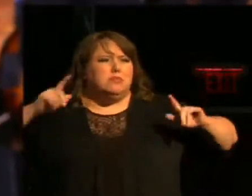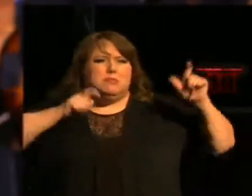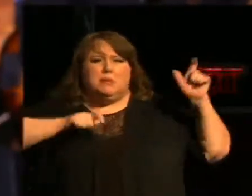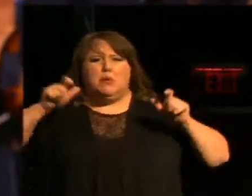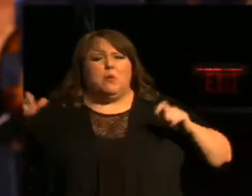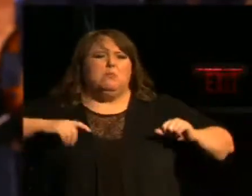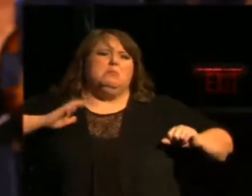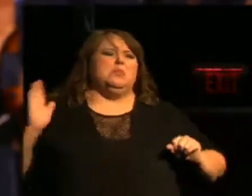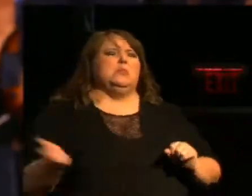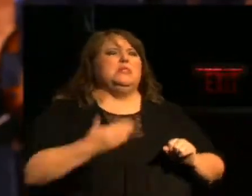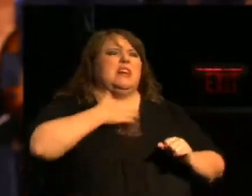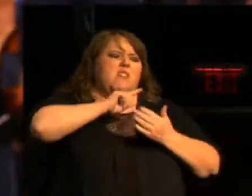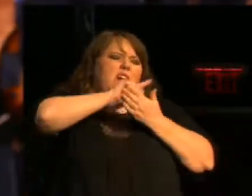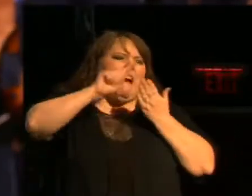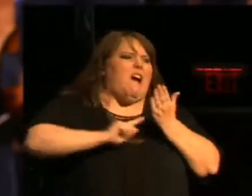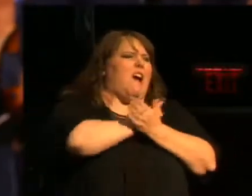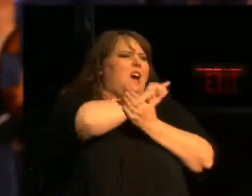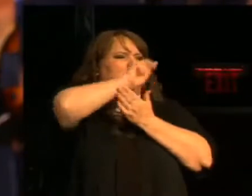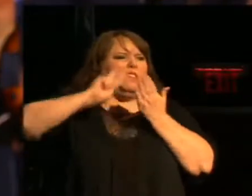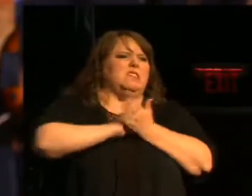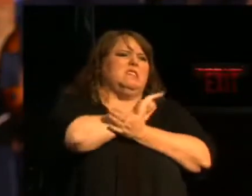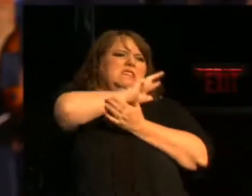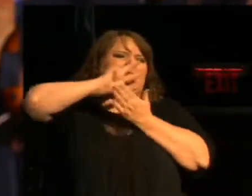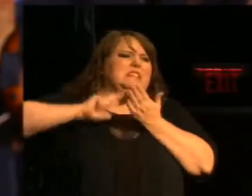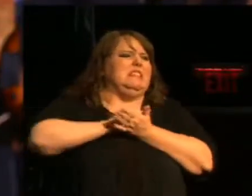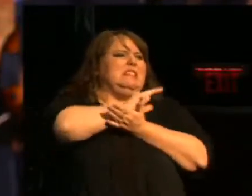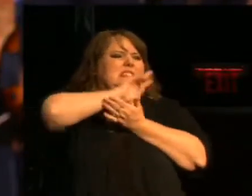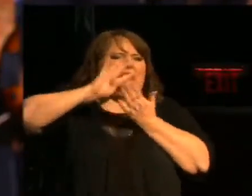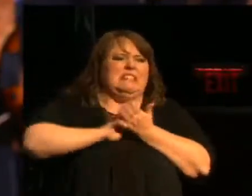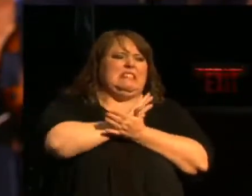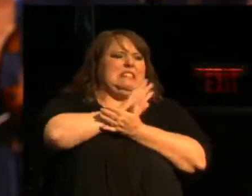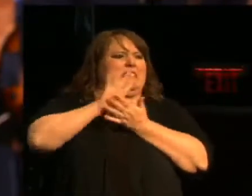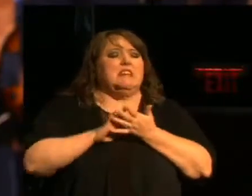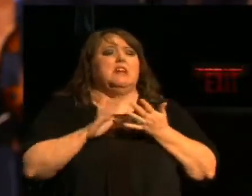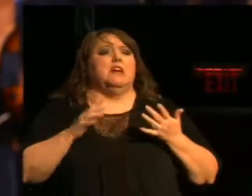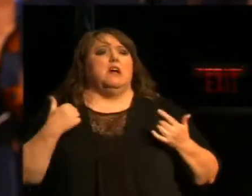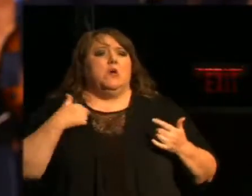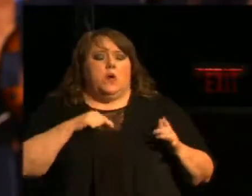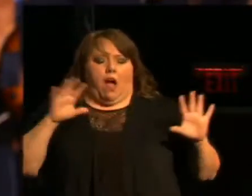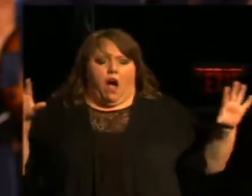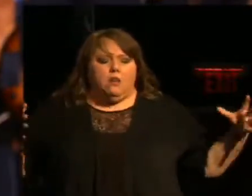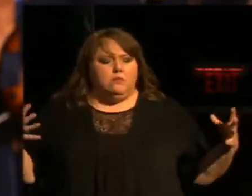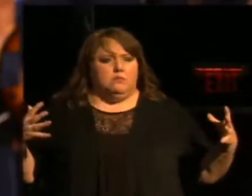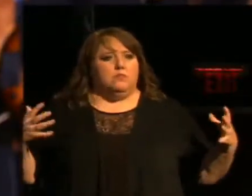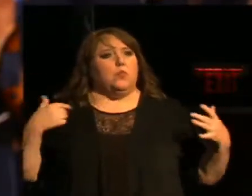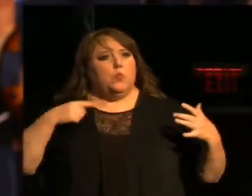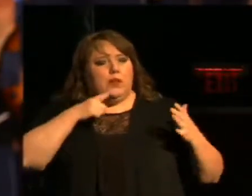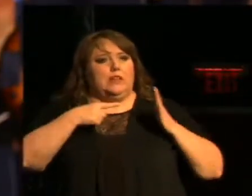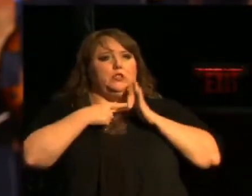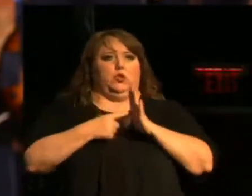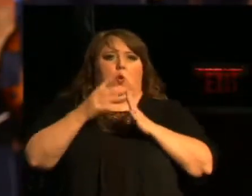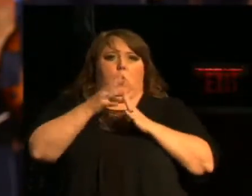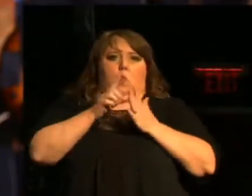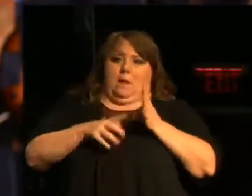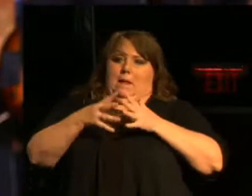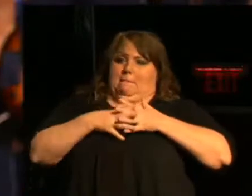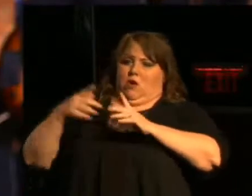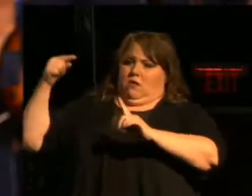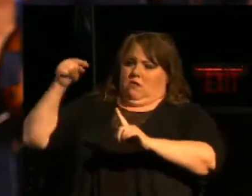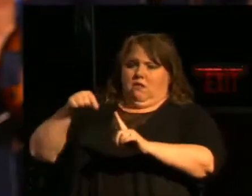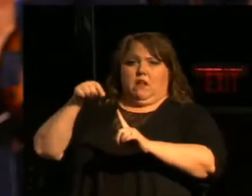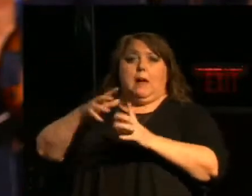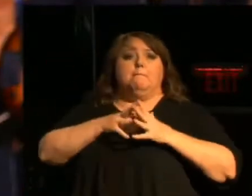coming for to carry me home. You ready? Here we go, Monica. Oh, why don't